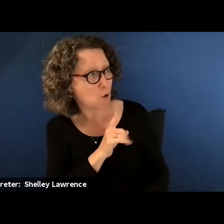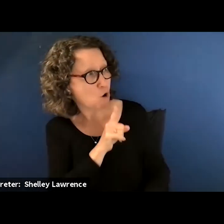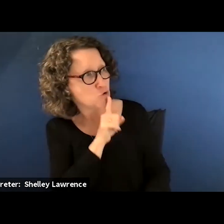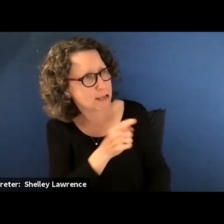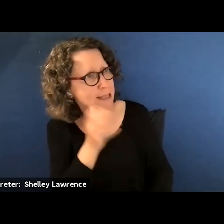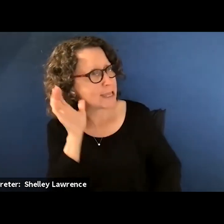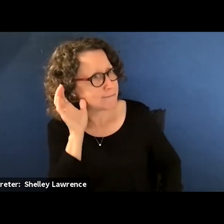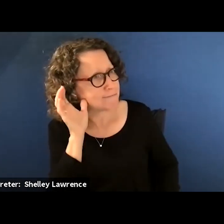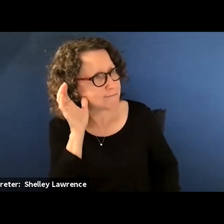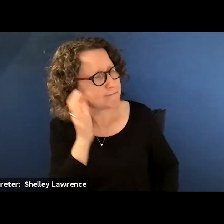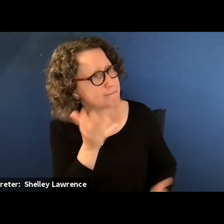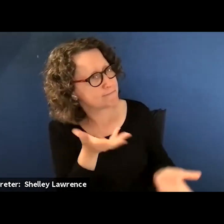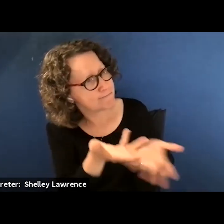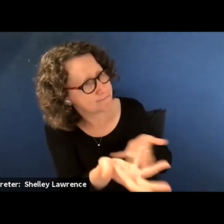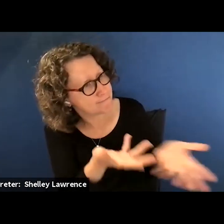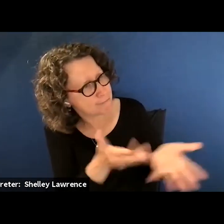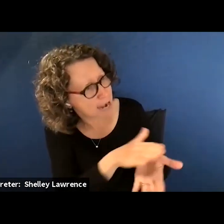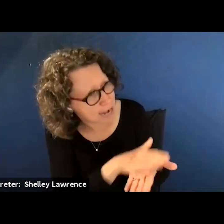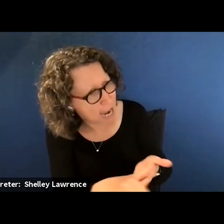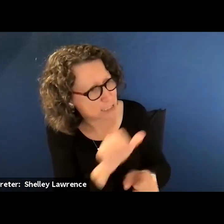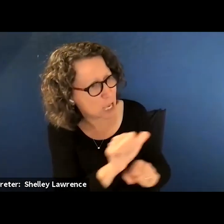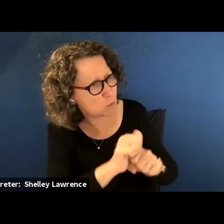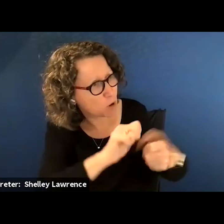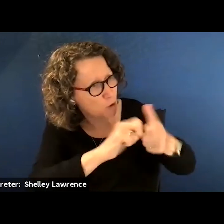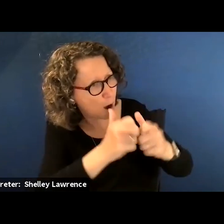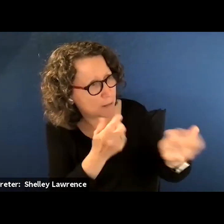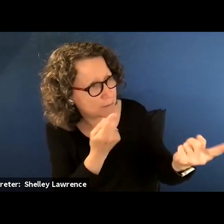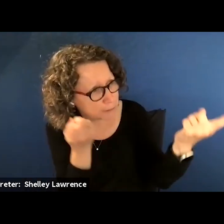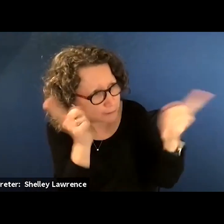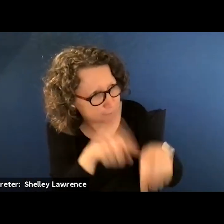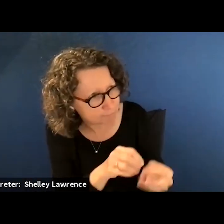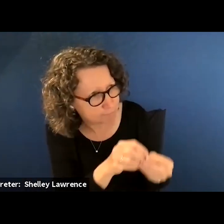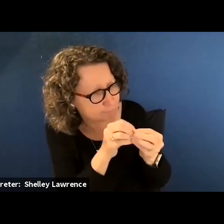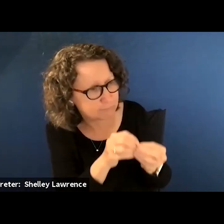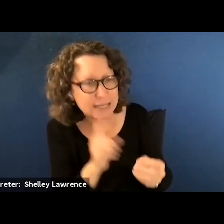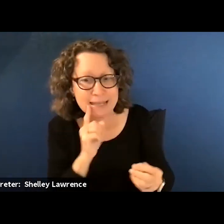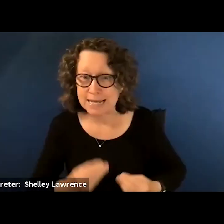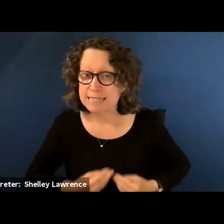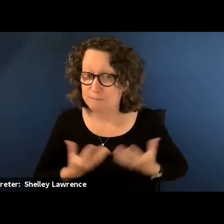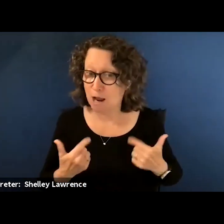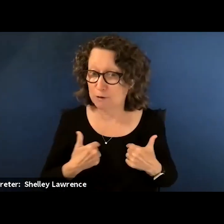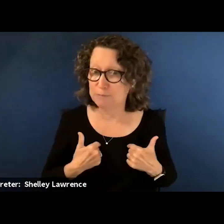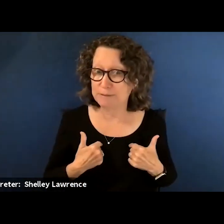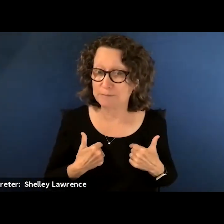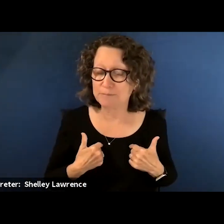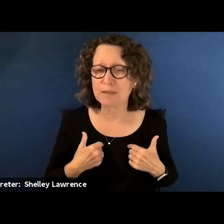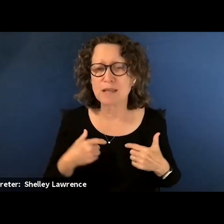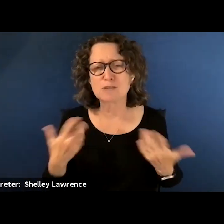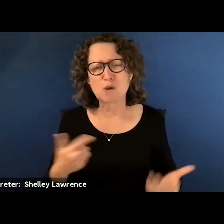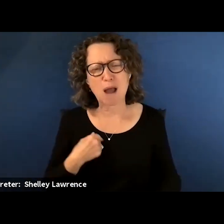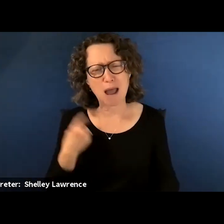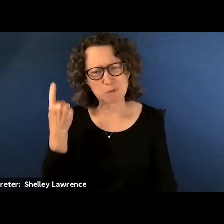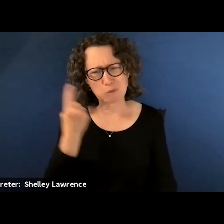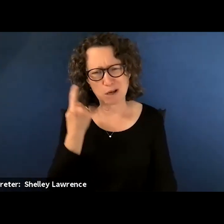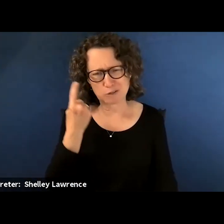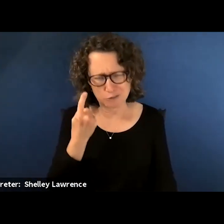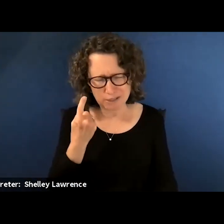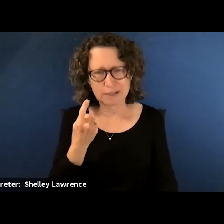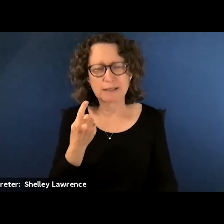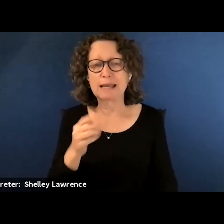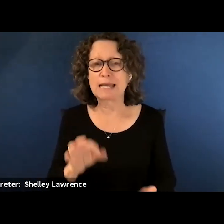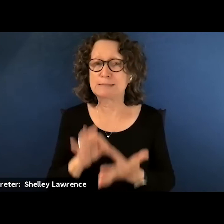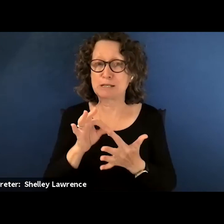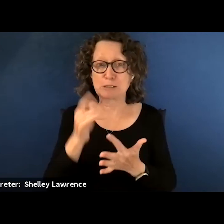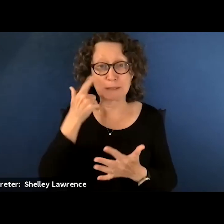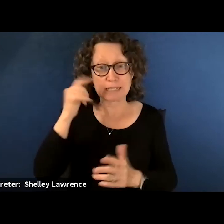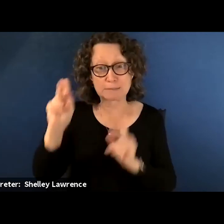really speak nicely back and work on problems together. It was really inspiring. So I'm wondering, especially since people's